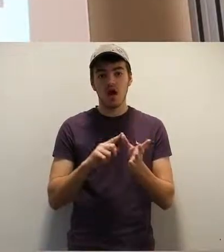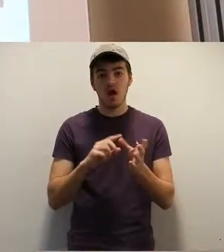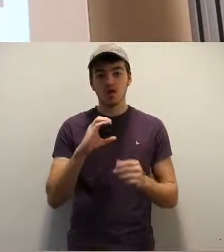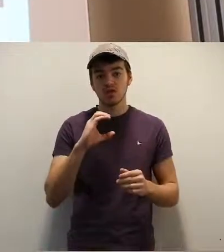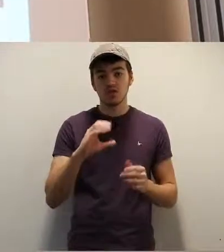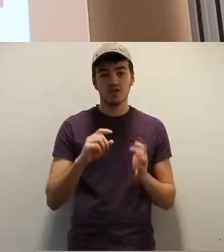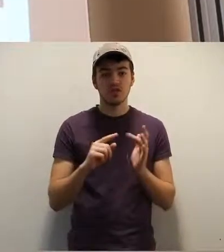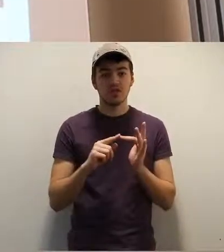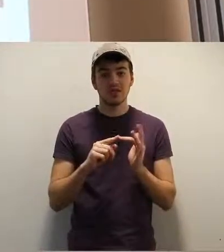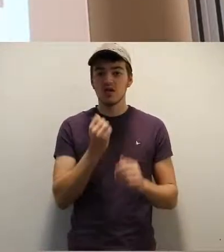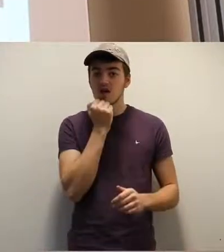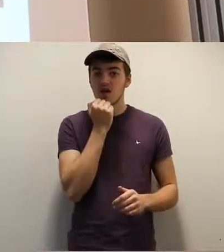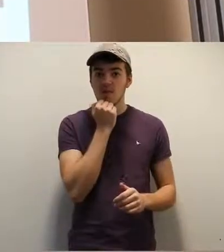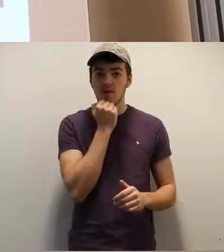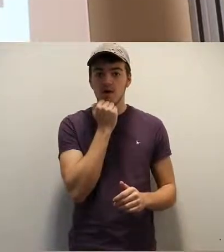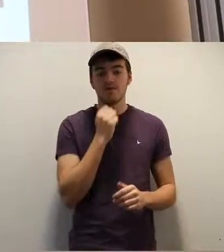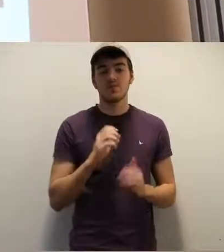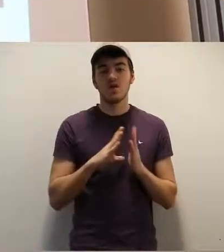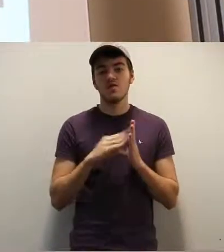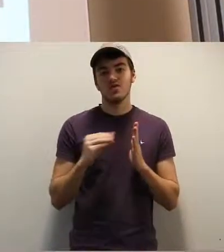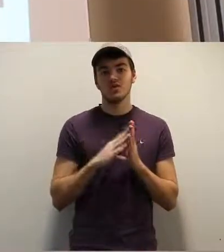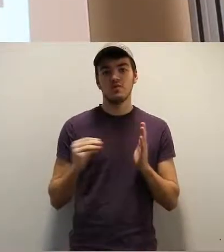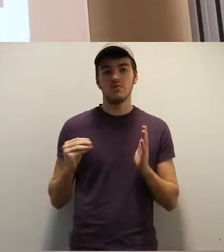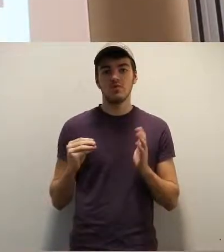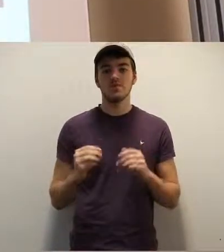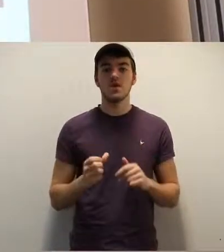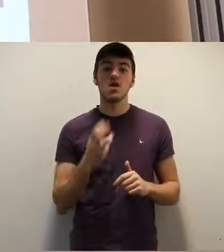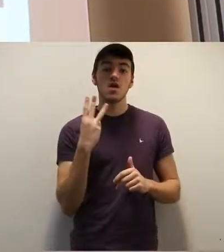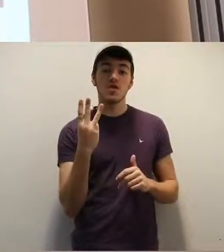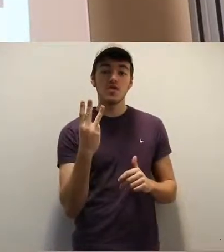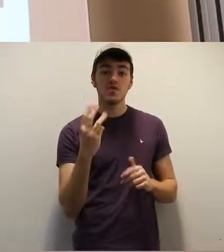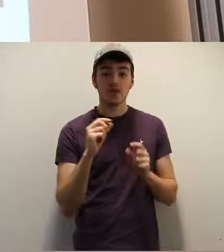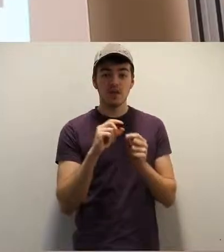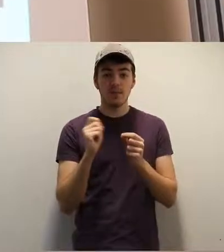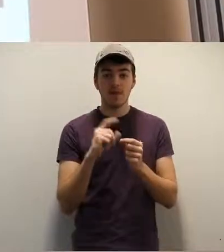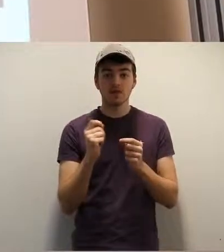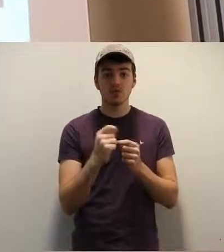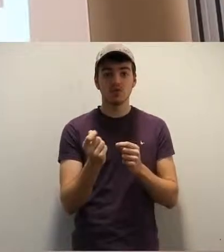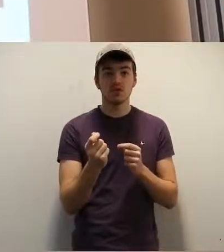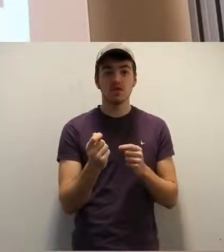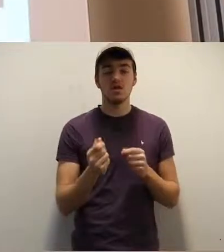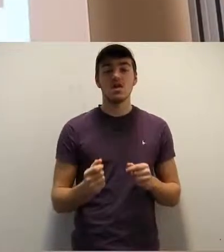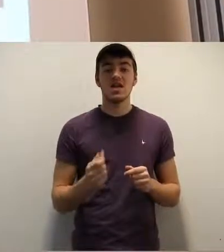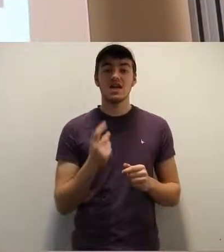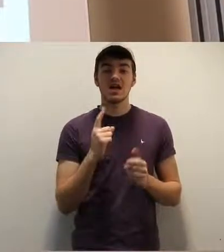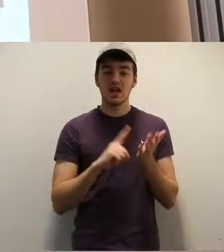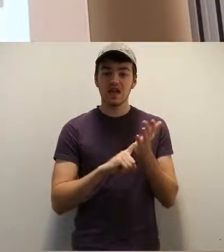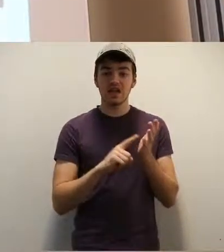5 in a buttercup, and typically 34 or 55 in a daisy. Each petal is placed at